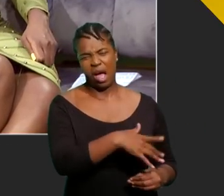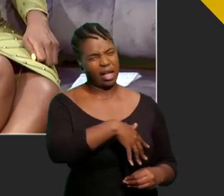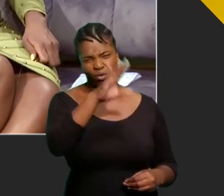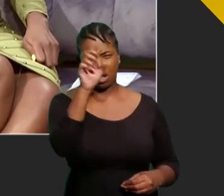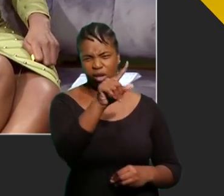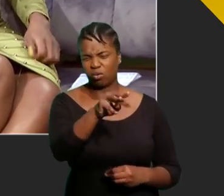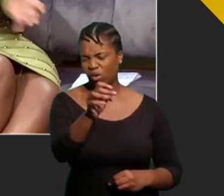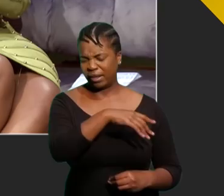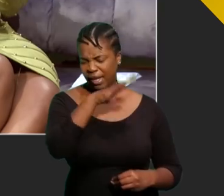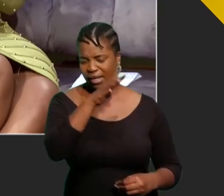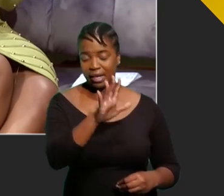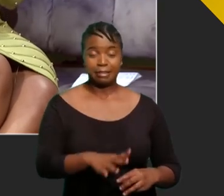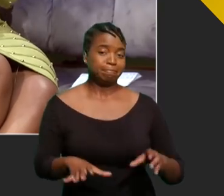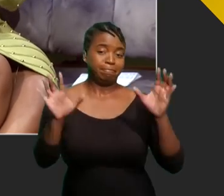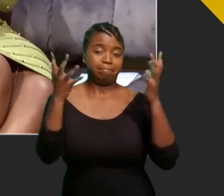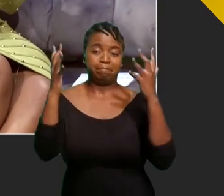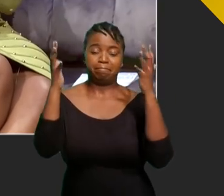kazona?